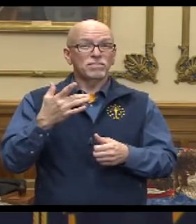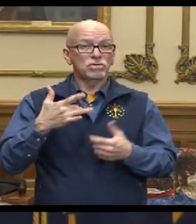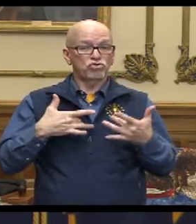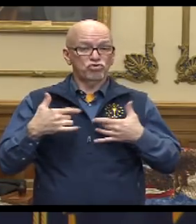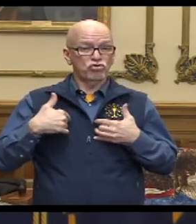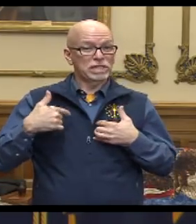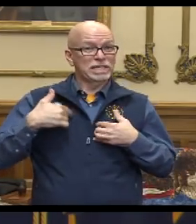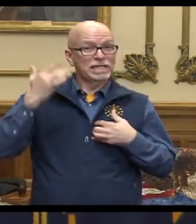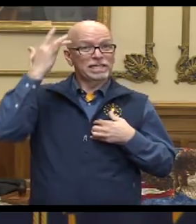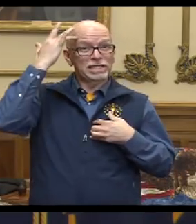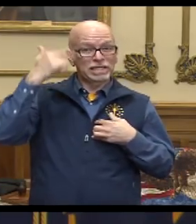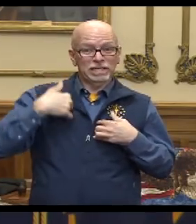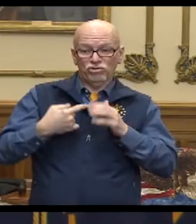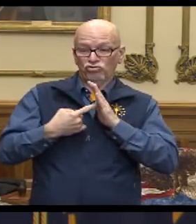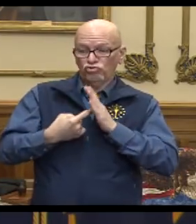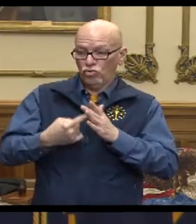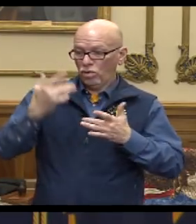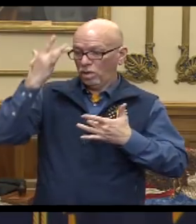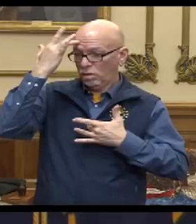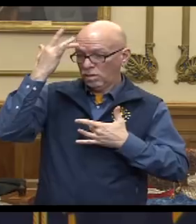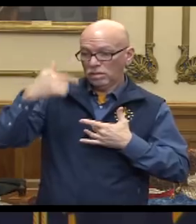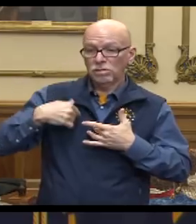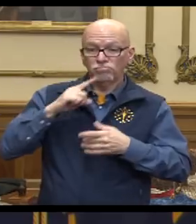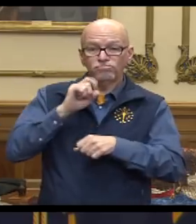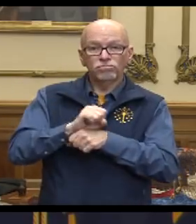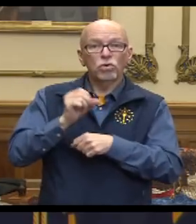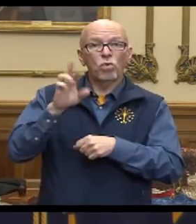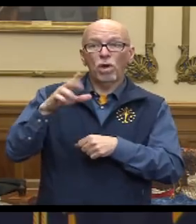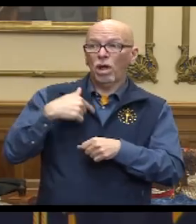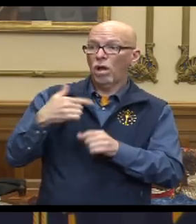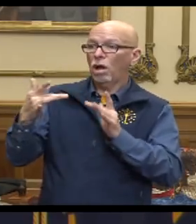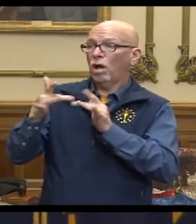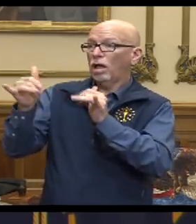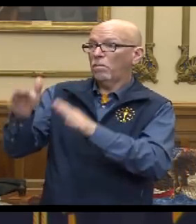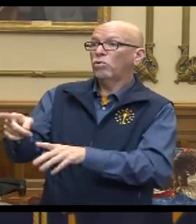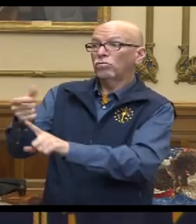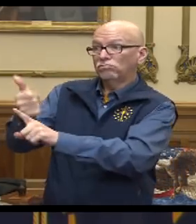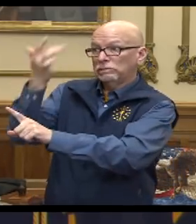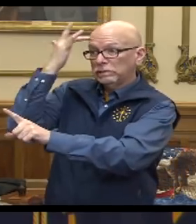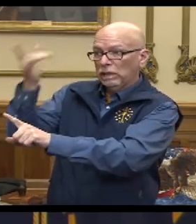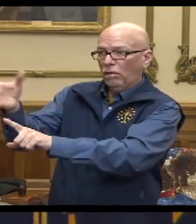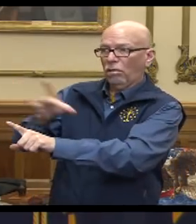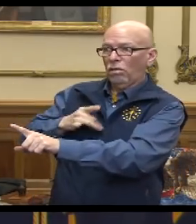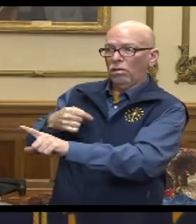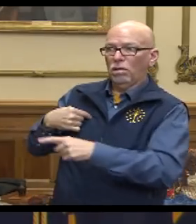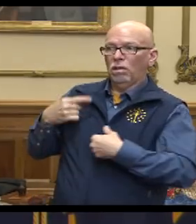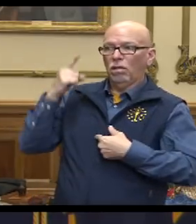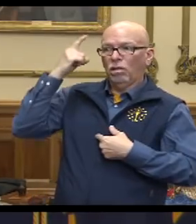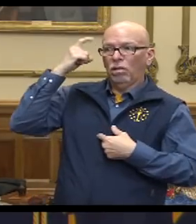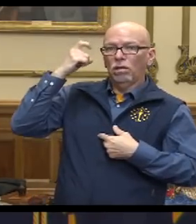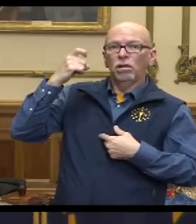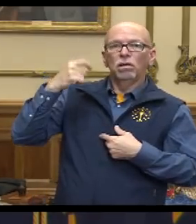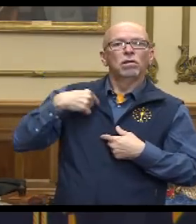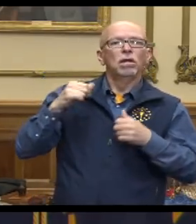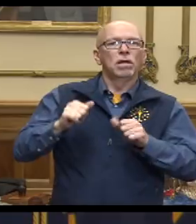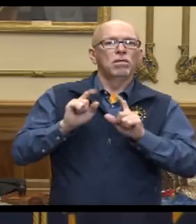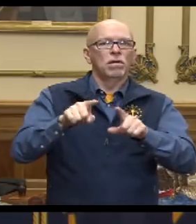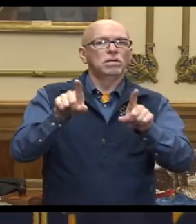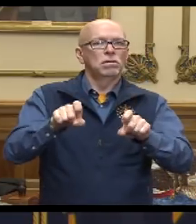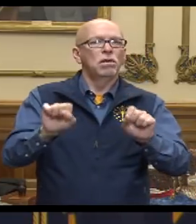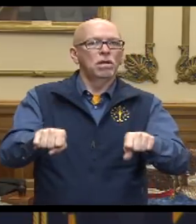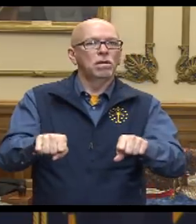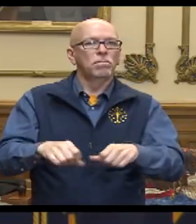sick due to their symptoms or having been in contact with someone who is will have the ability to get tested.